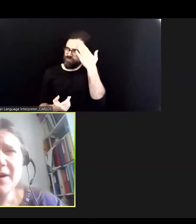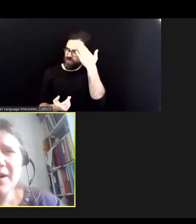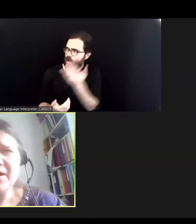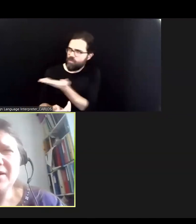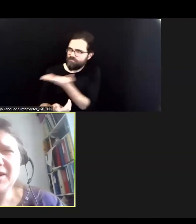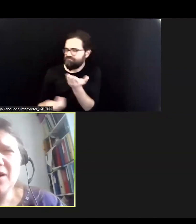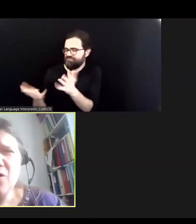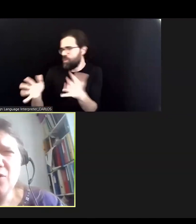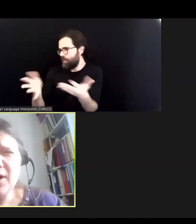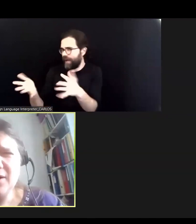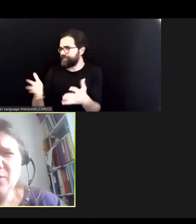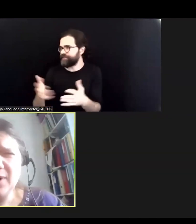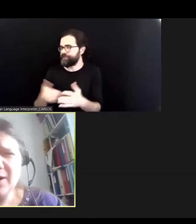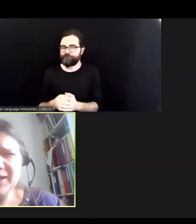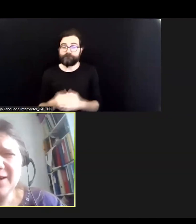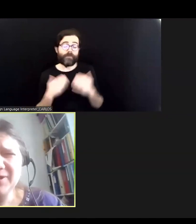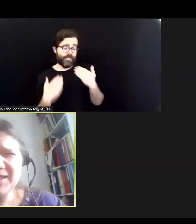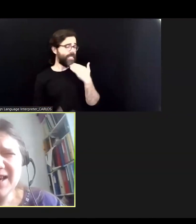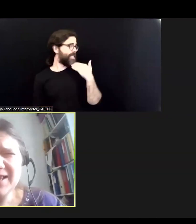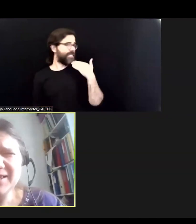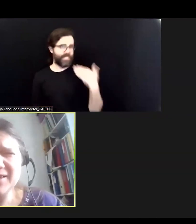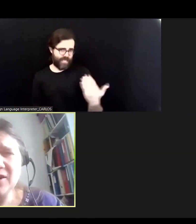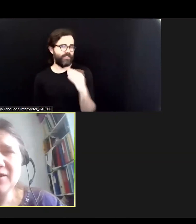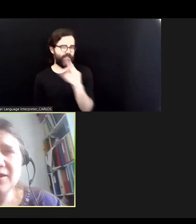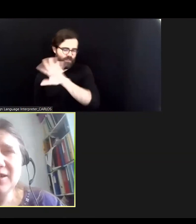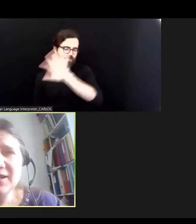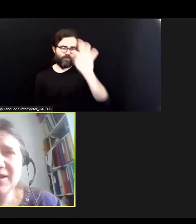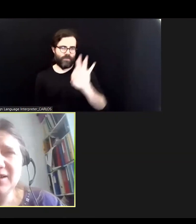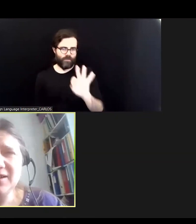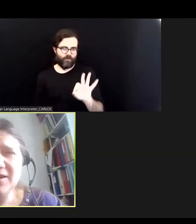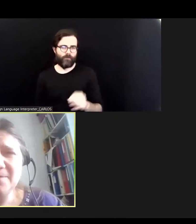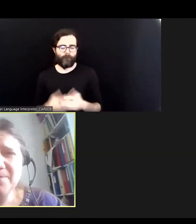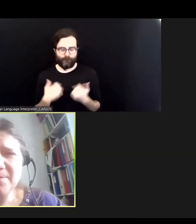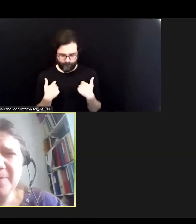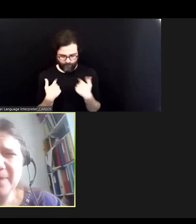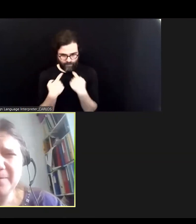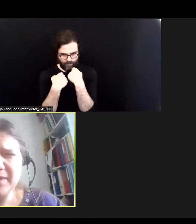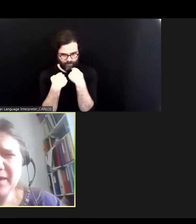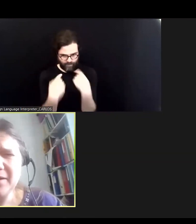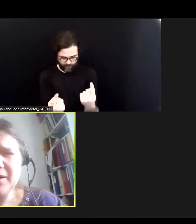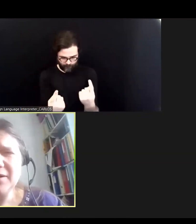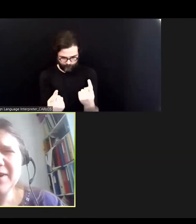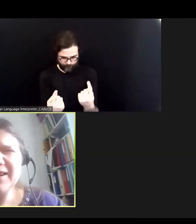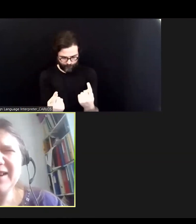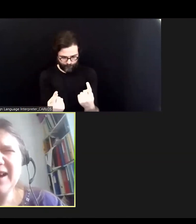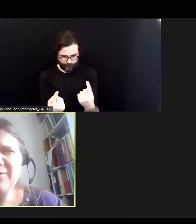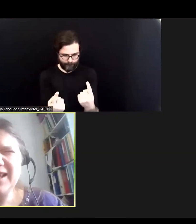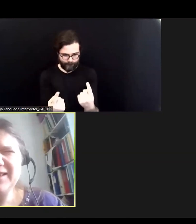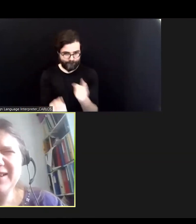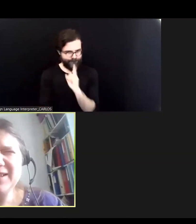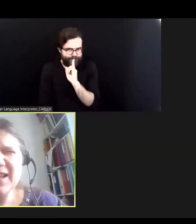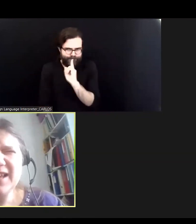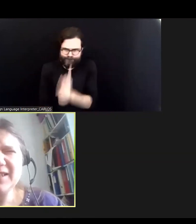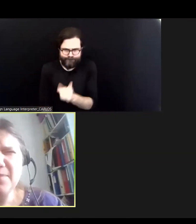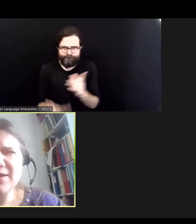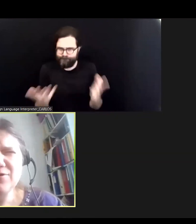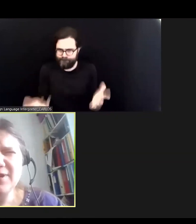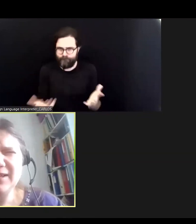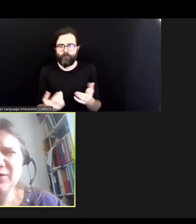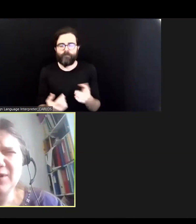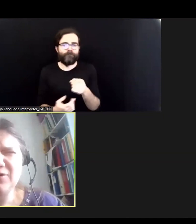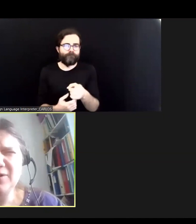you provide audio, then you need to have an alternative for people with hearing problems, and so on. So that's some examples